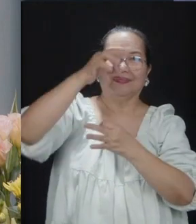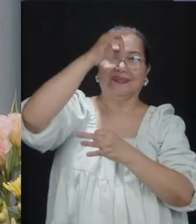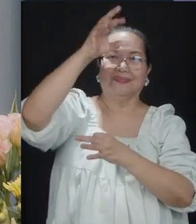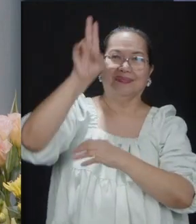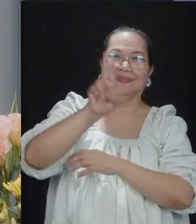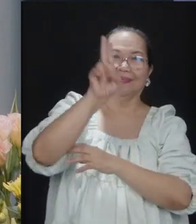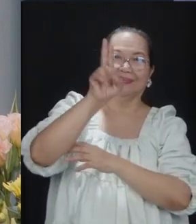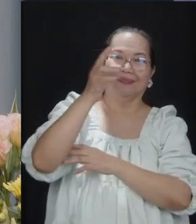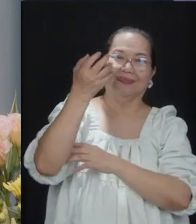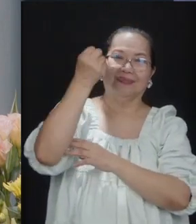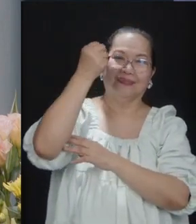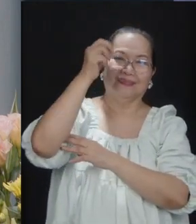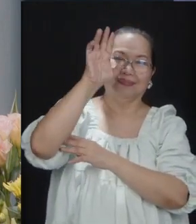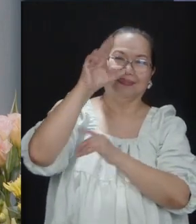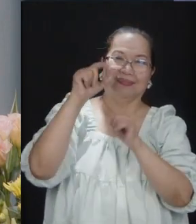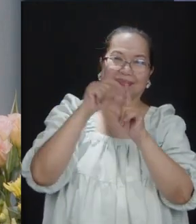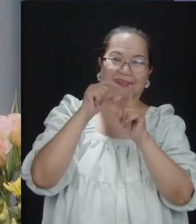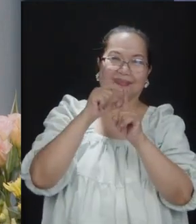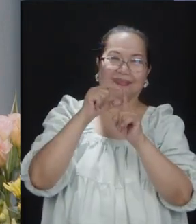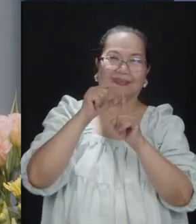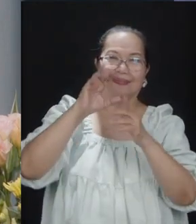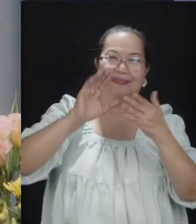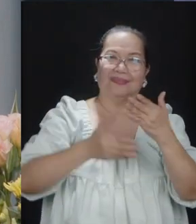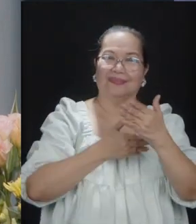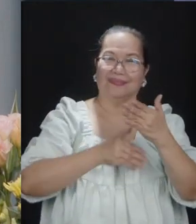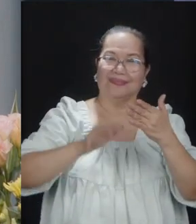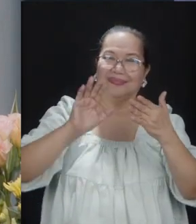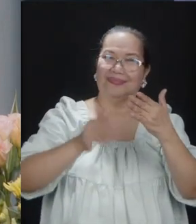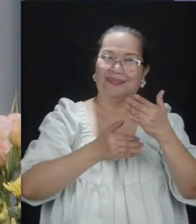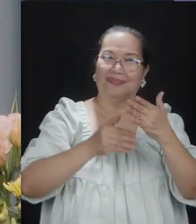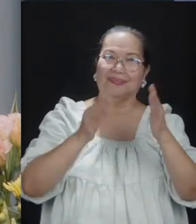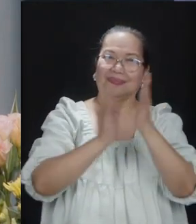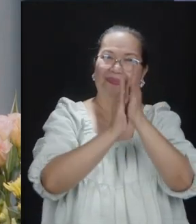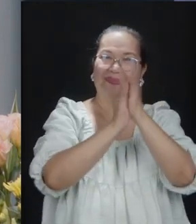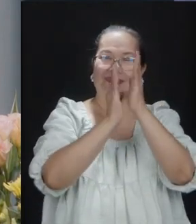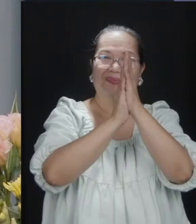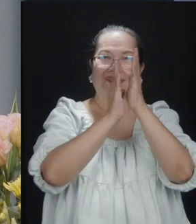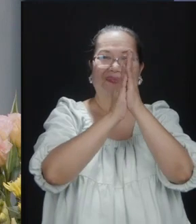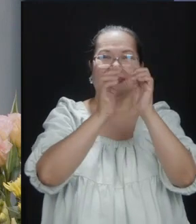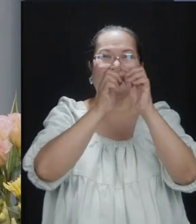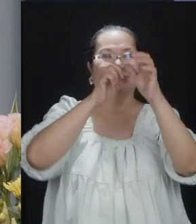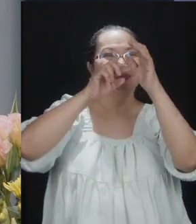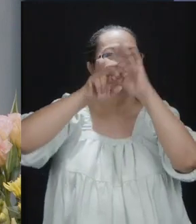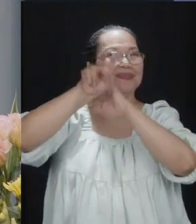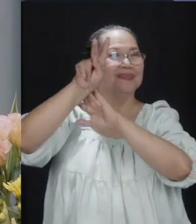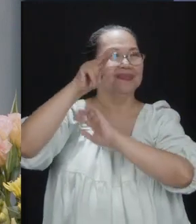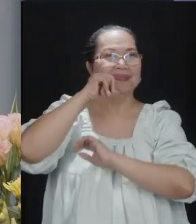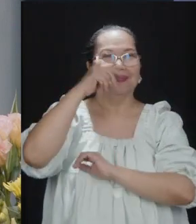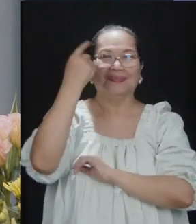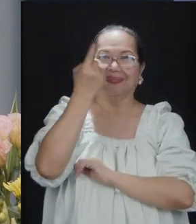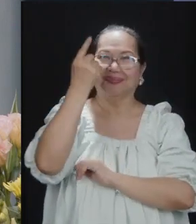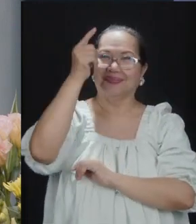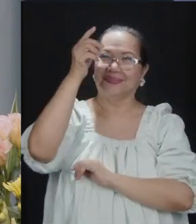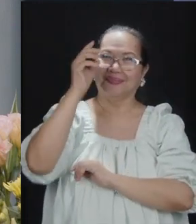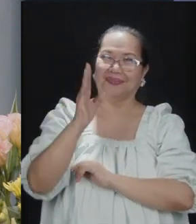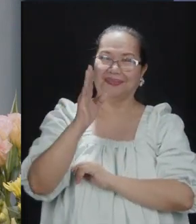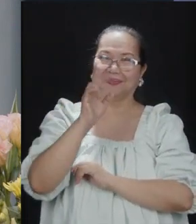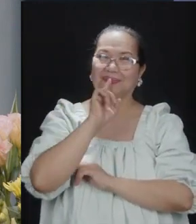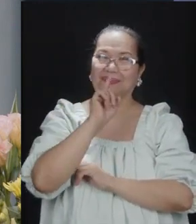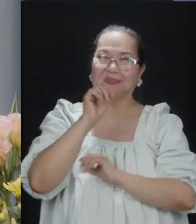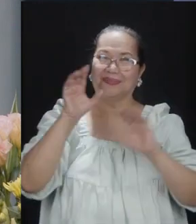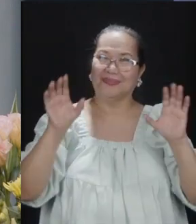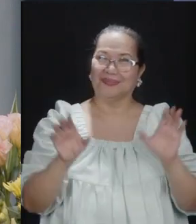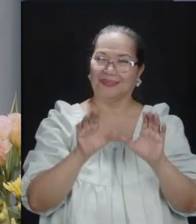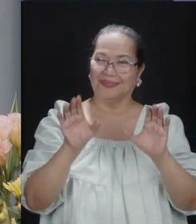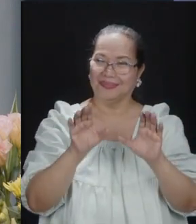her words so that she sang a song of praise that prophesied not only God's imminent work to